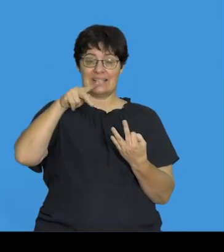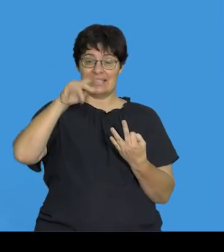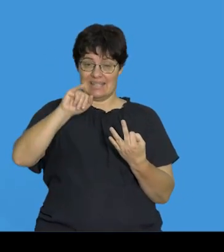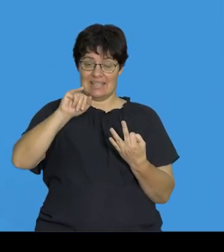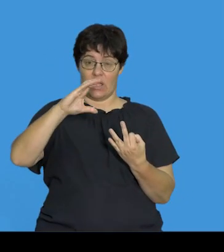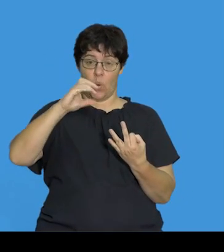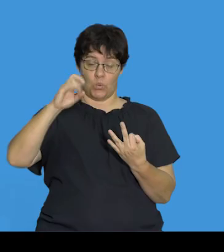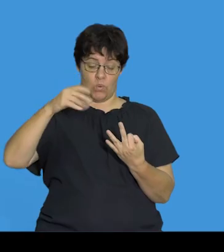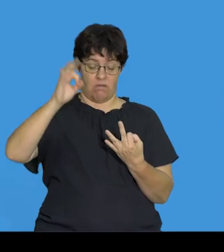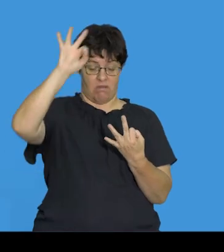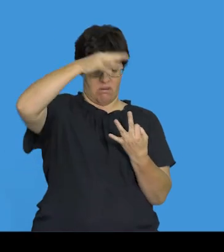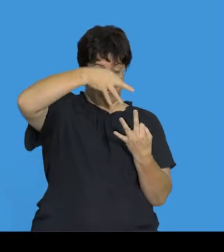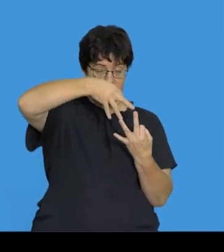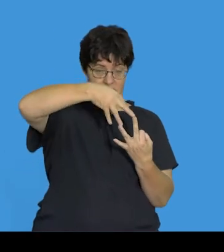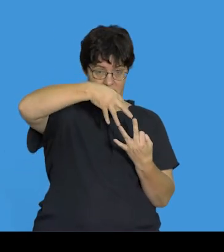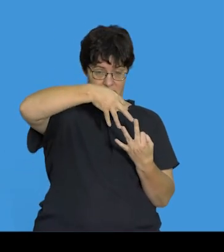an anticodon, that base pair.